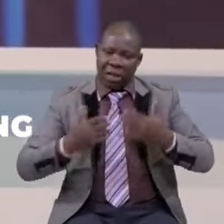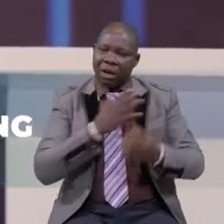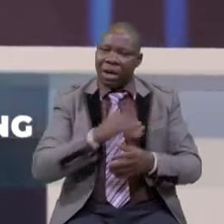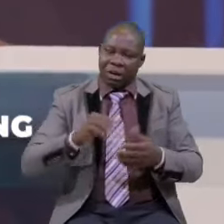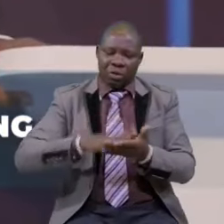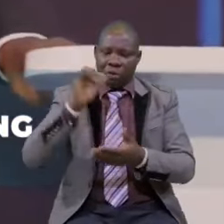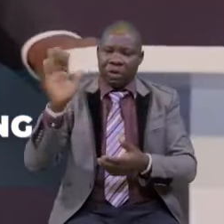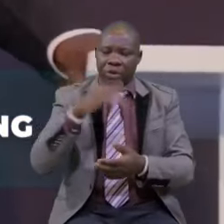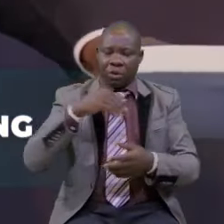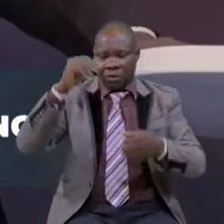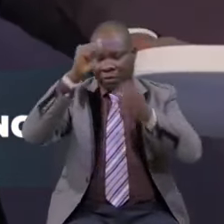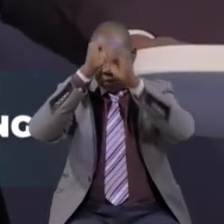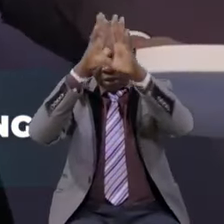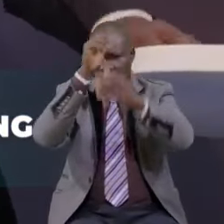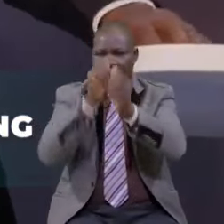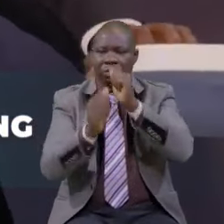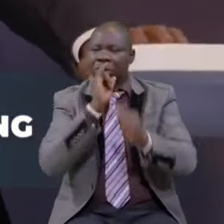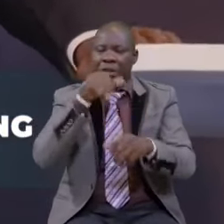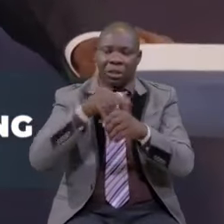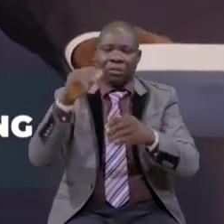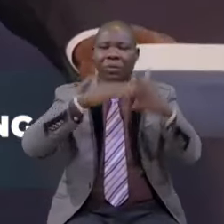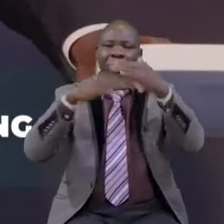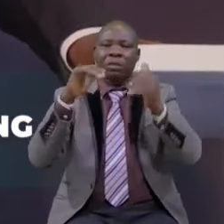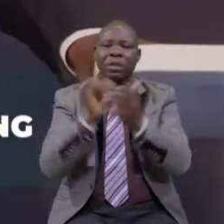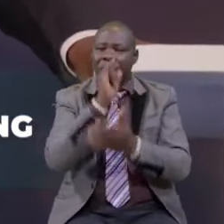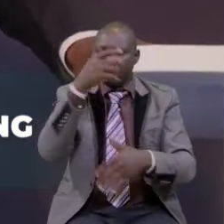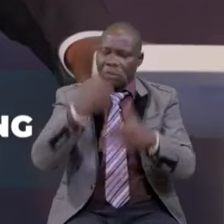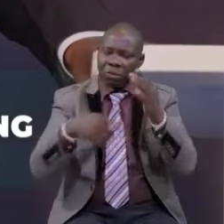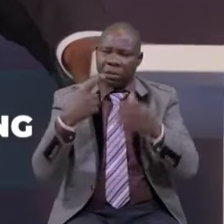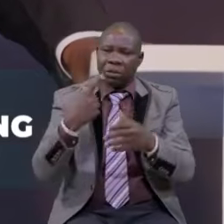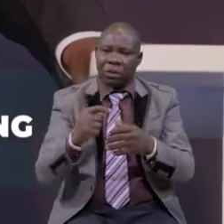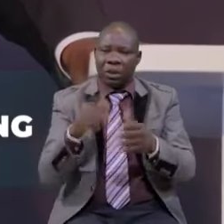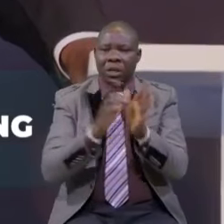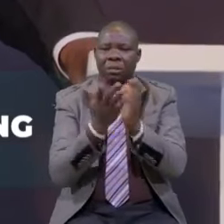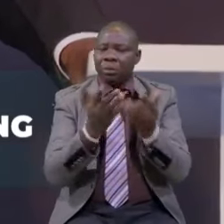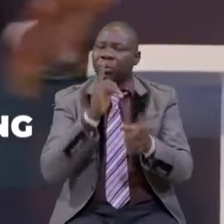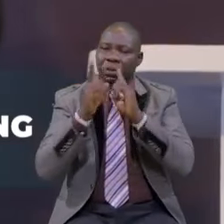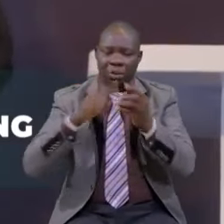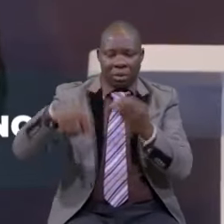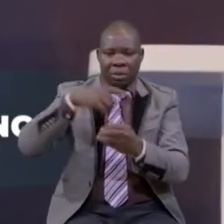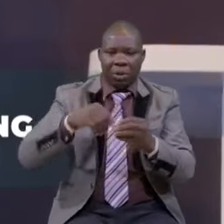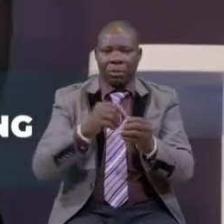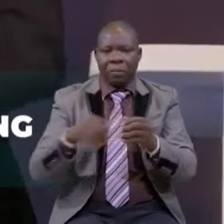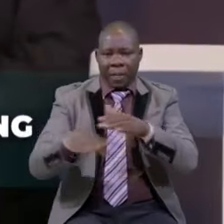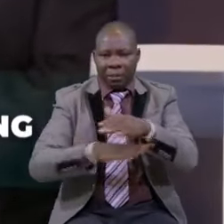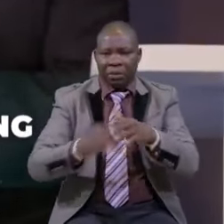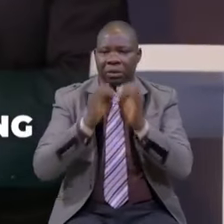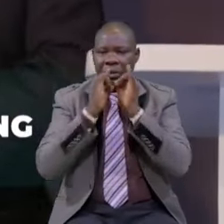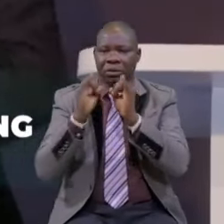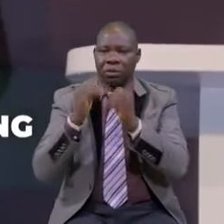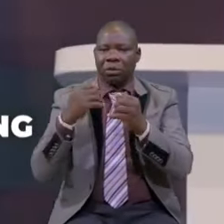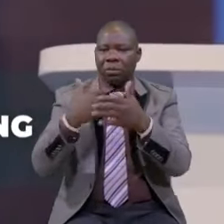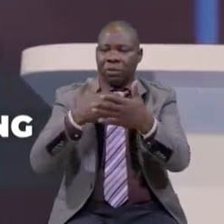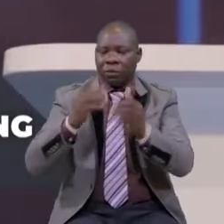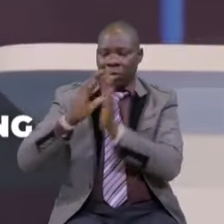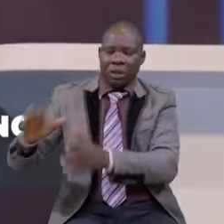Father, which is in heaven. That's what the Bible is all about. Basic instruction before leaving earth. Number two,